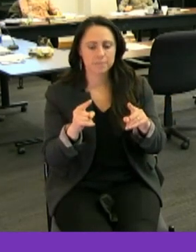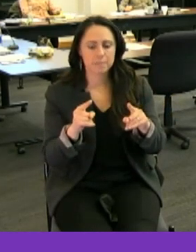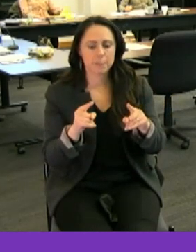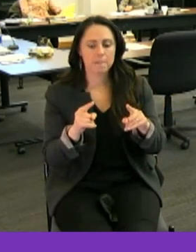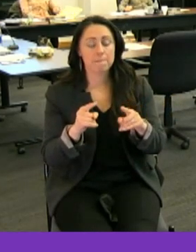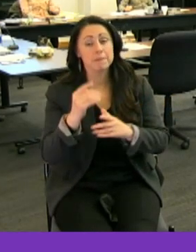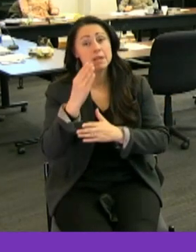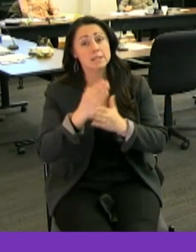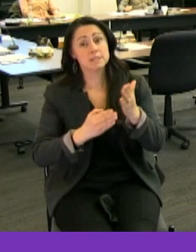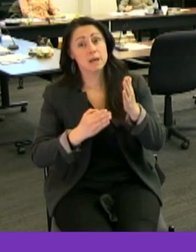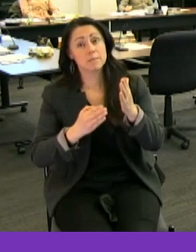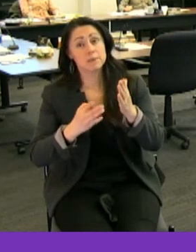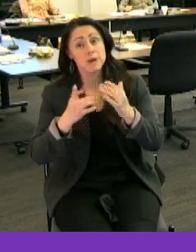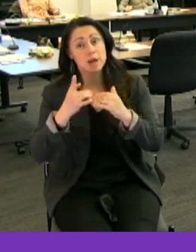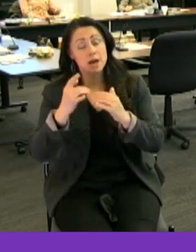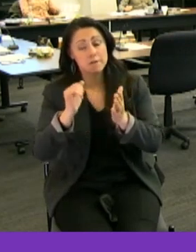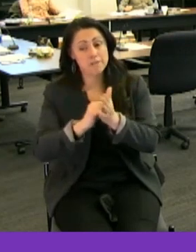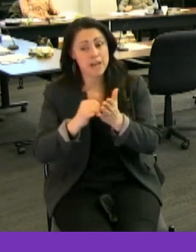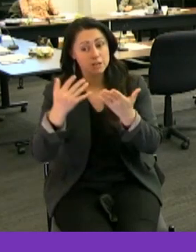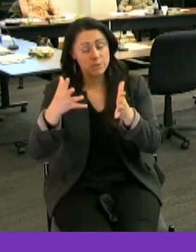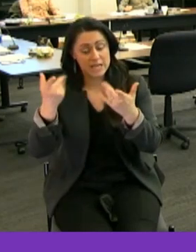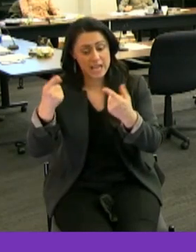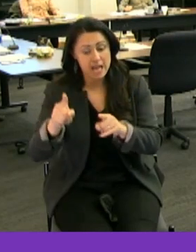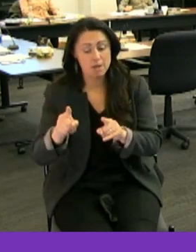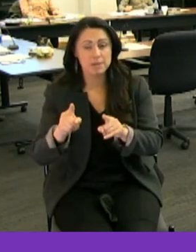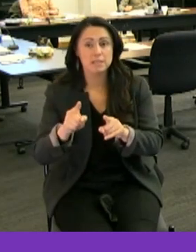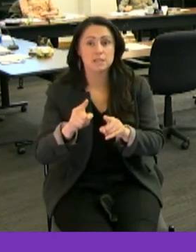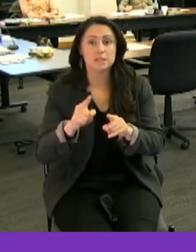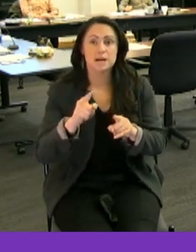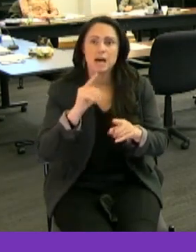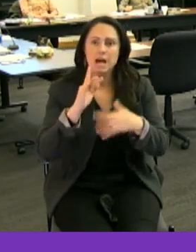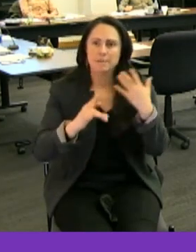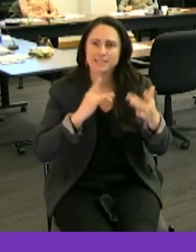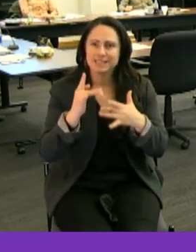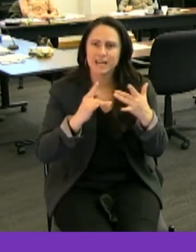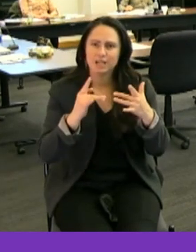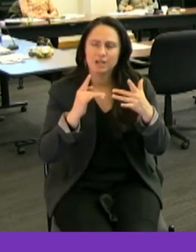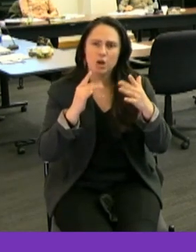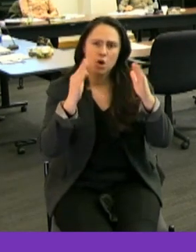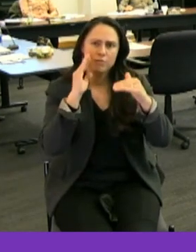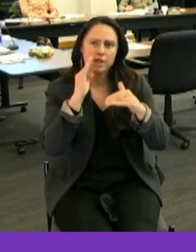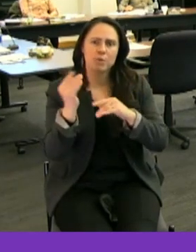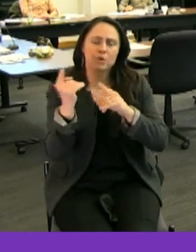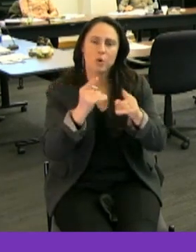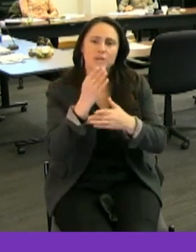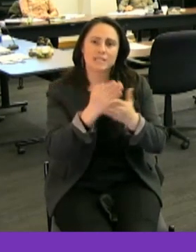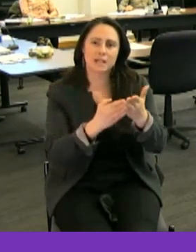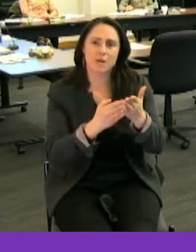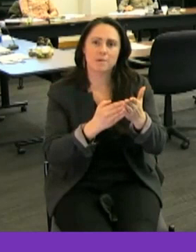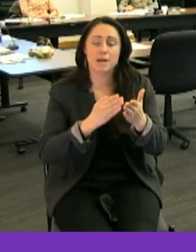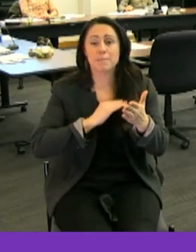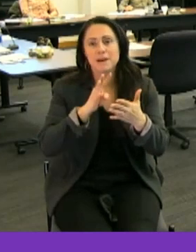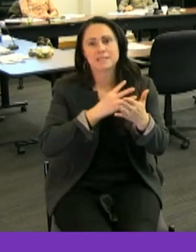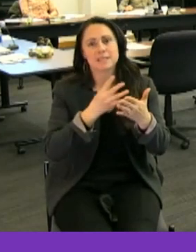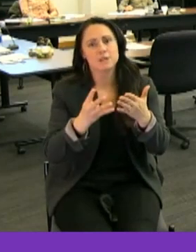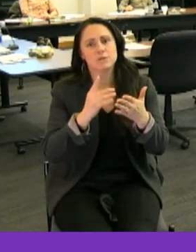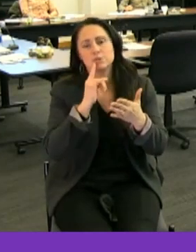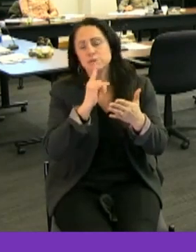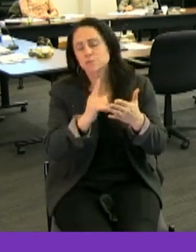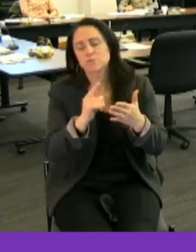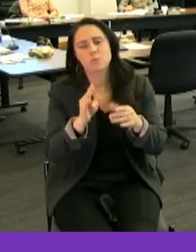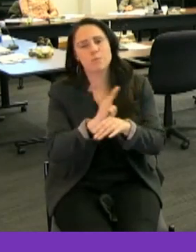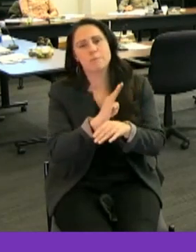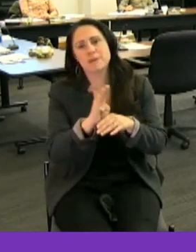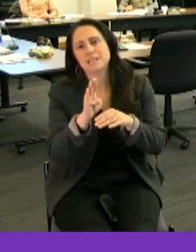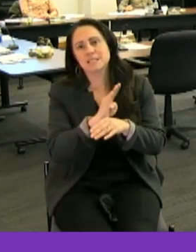And some of them have passed already. So excited. Hopefully I'm going to attend some of them. My schedule's just been super